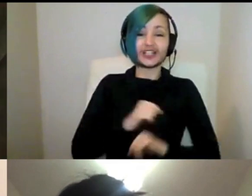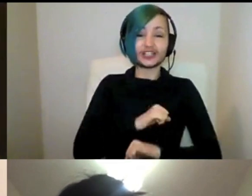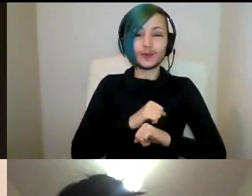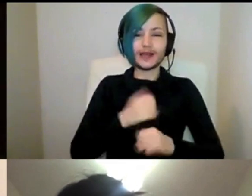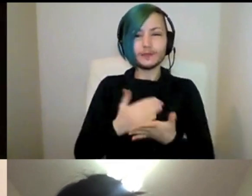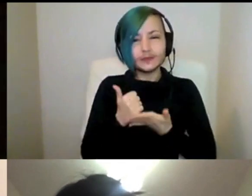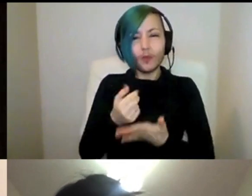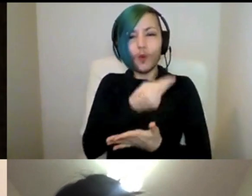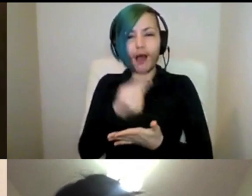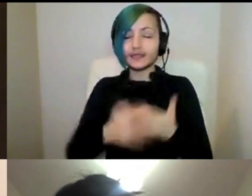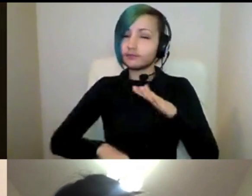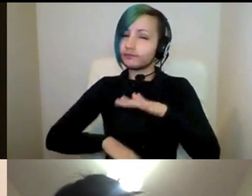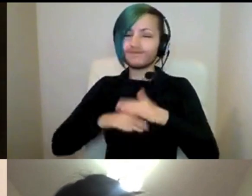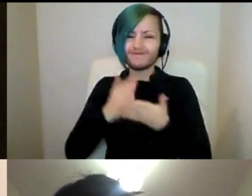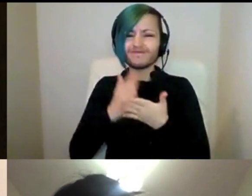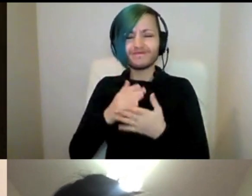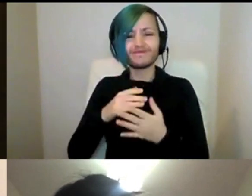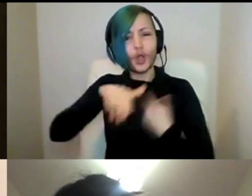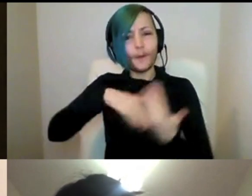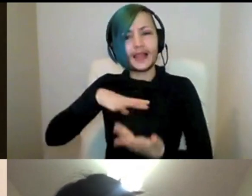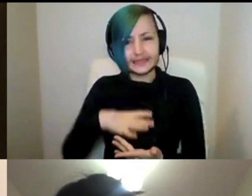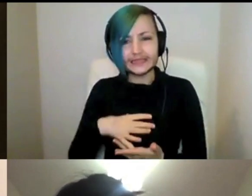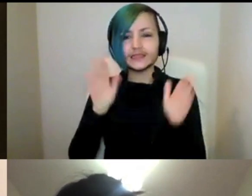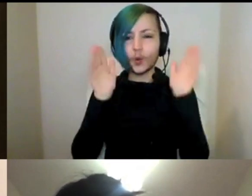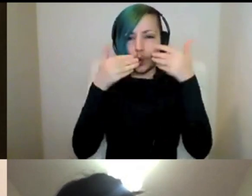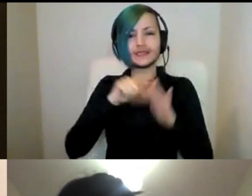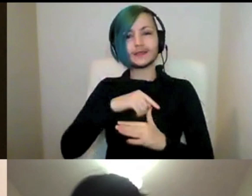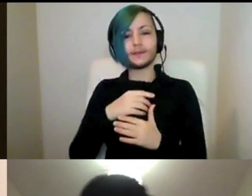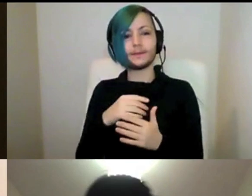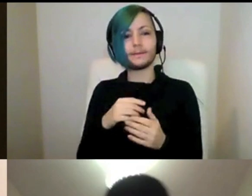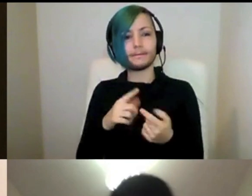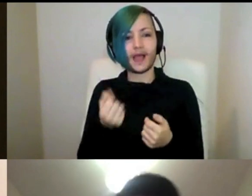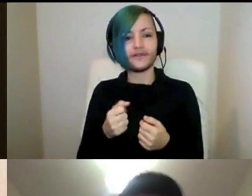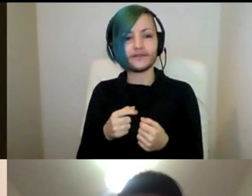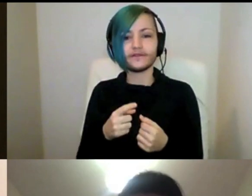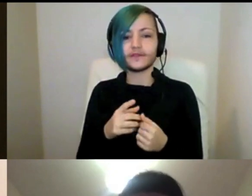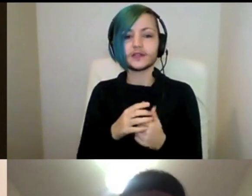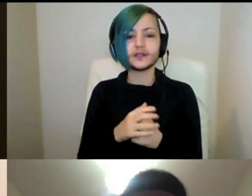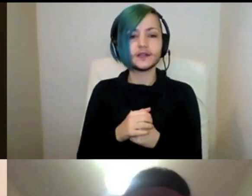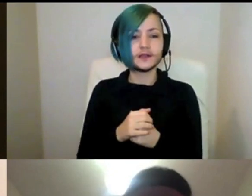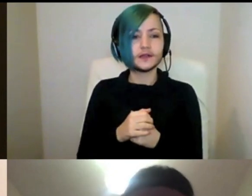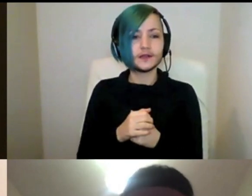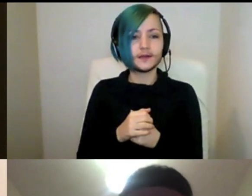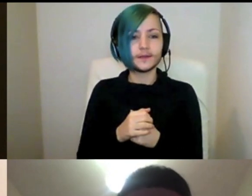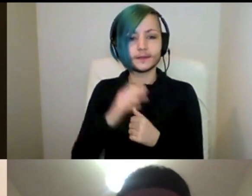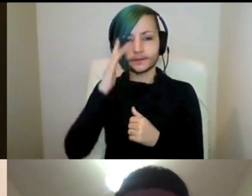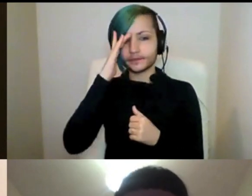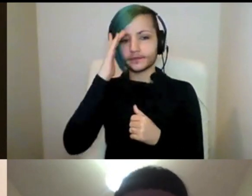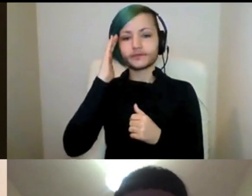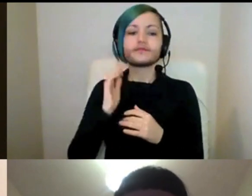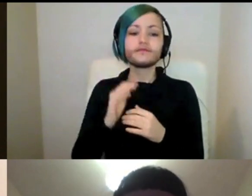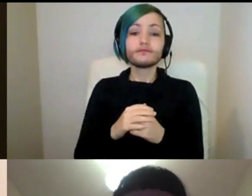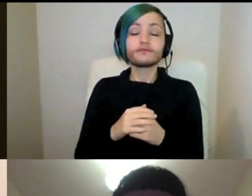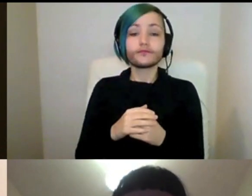needs and on the autistic spectrum with limited communication to develop a really significant